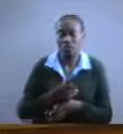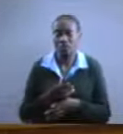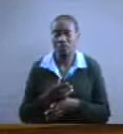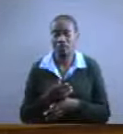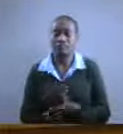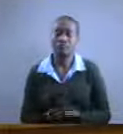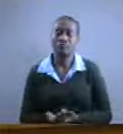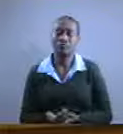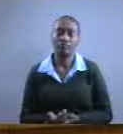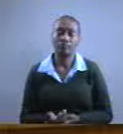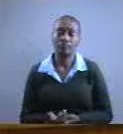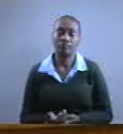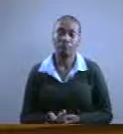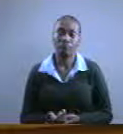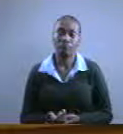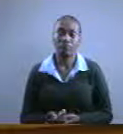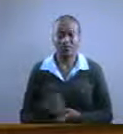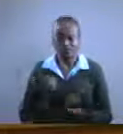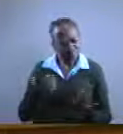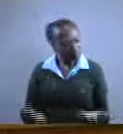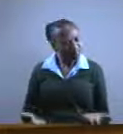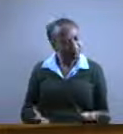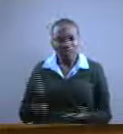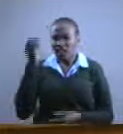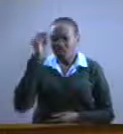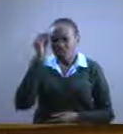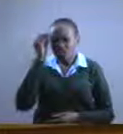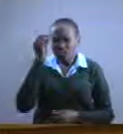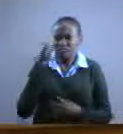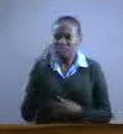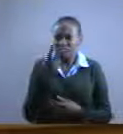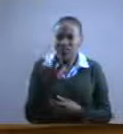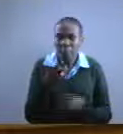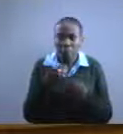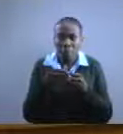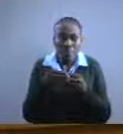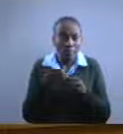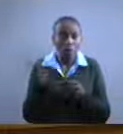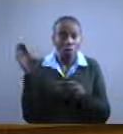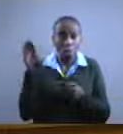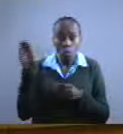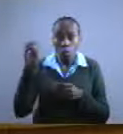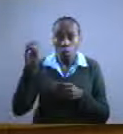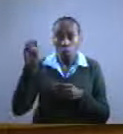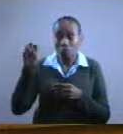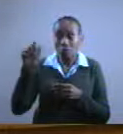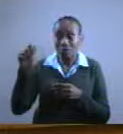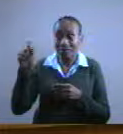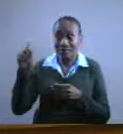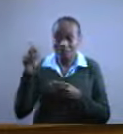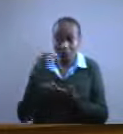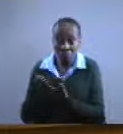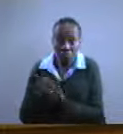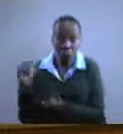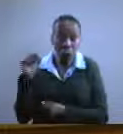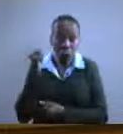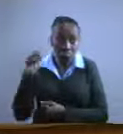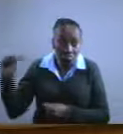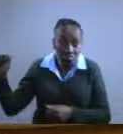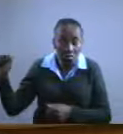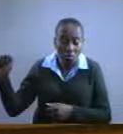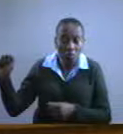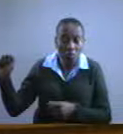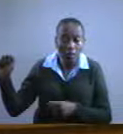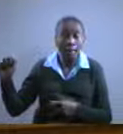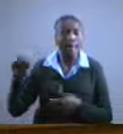Deputy Speaker, it will be interesting to see if the more than 30 members of COSATU on this side of the House object, considering that their federation told the